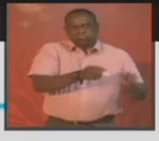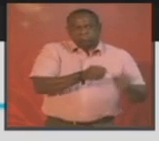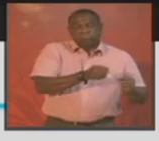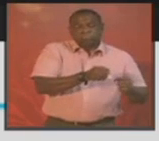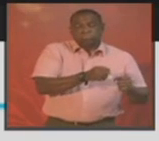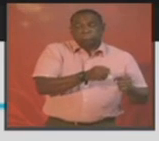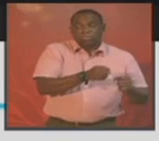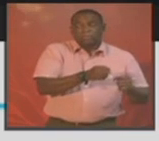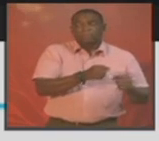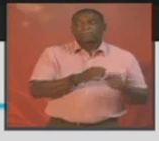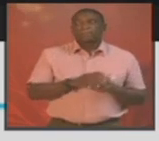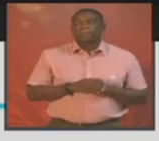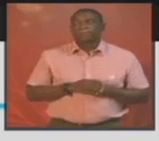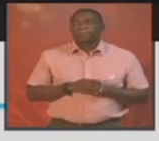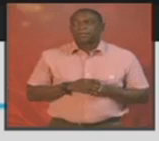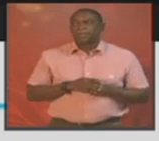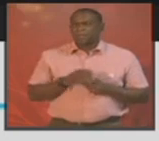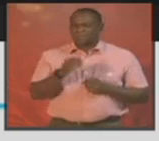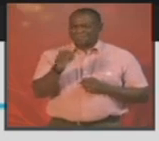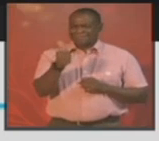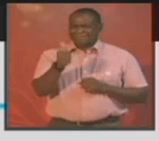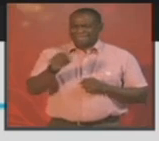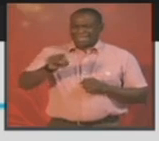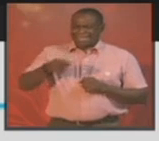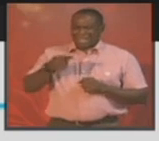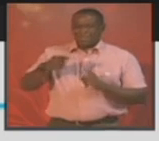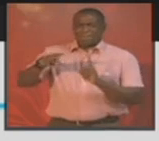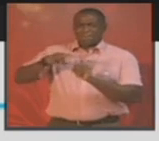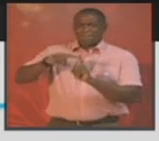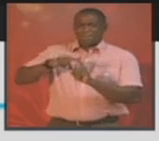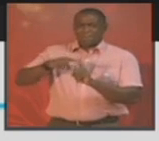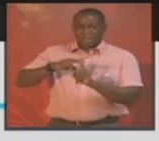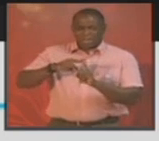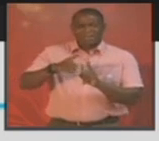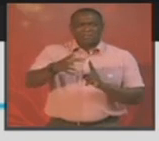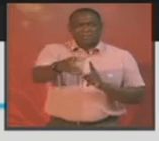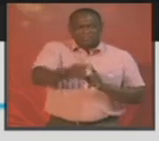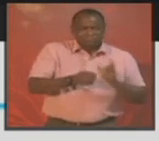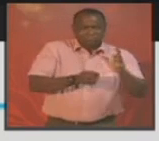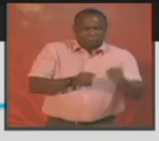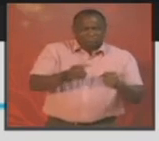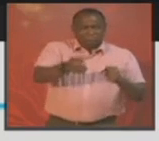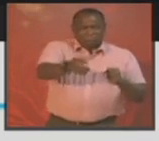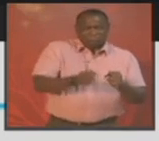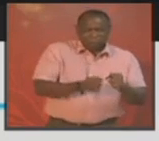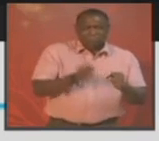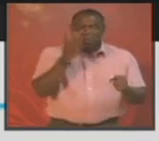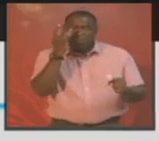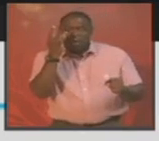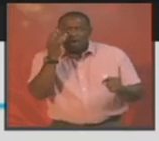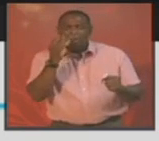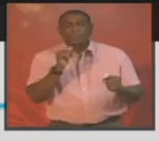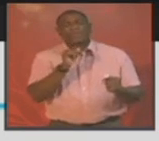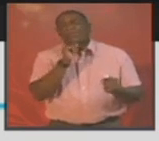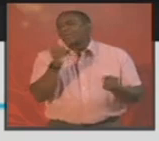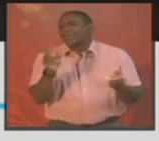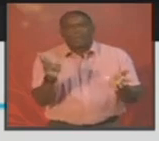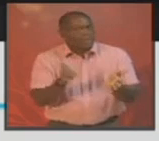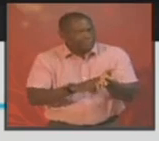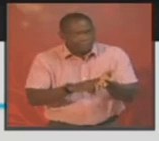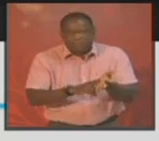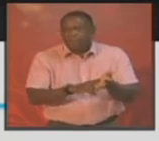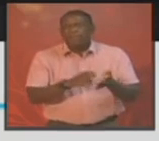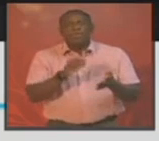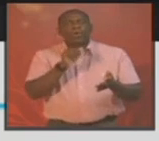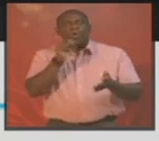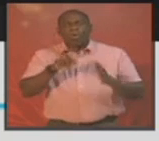also confiscated and seized by the division due to either being unregistered or substandard or